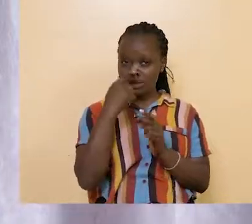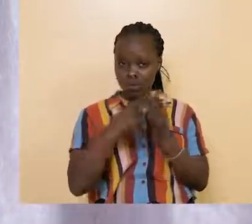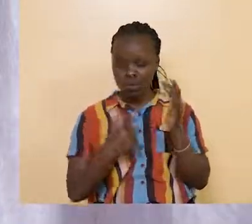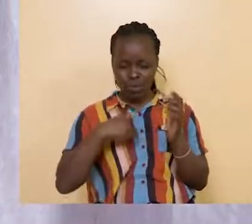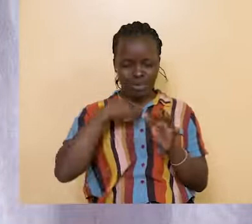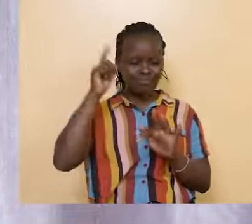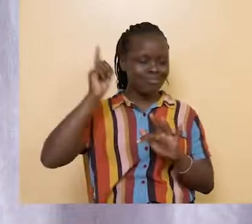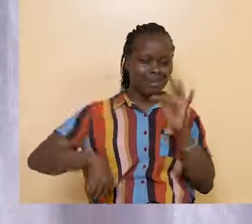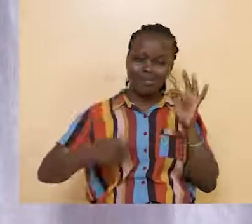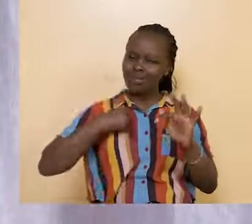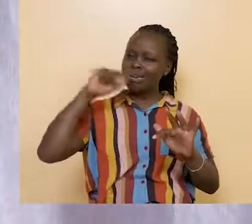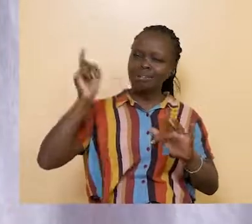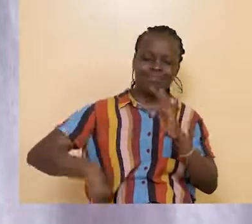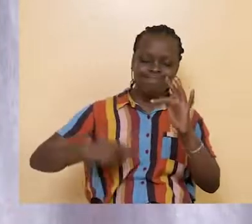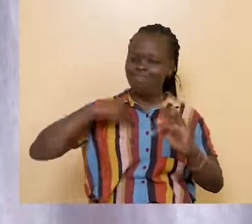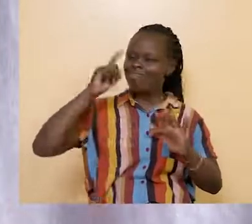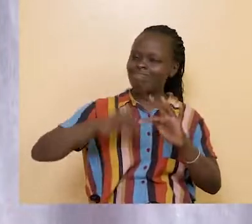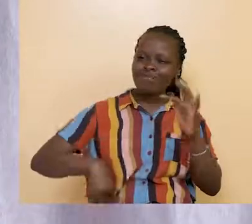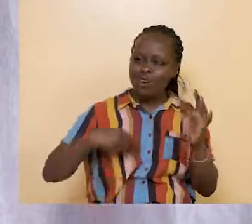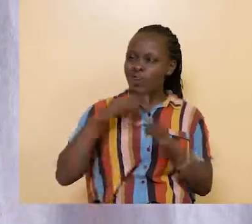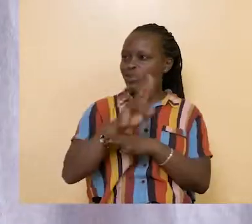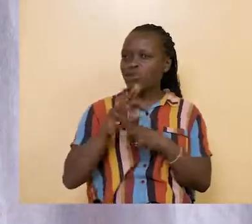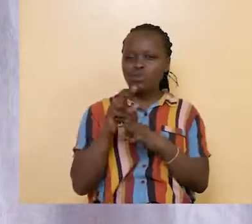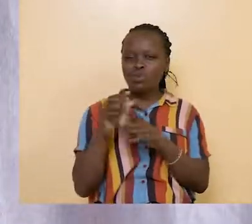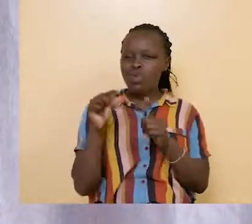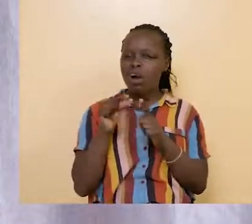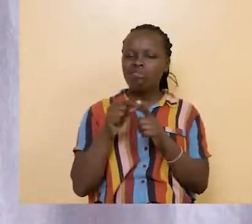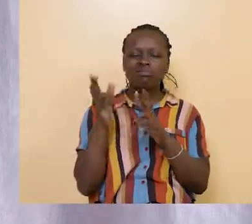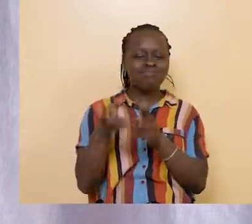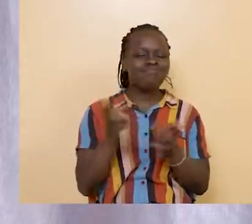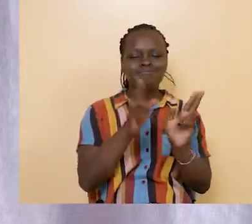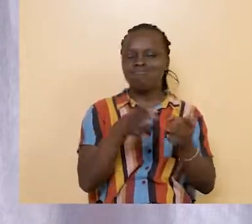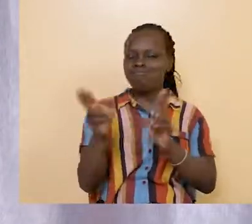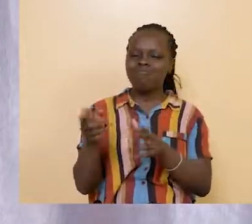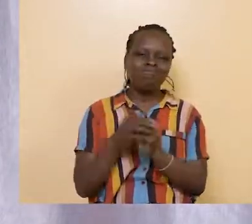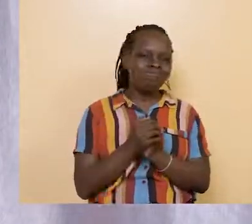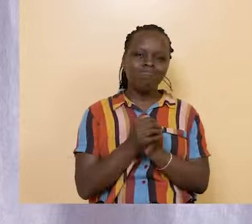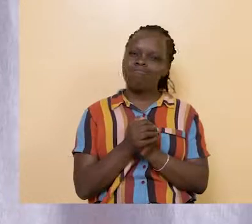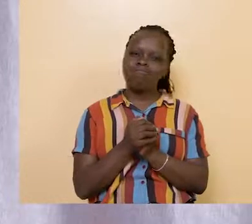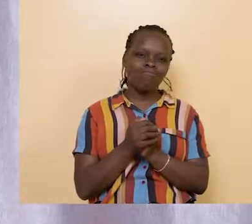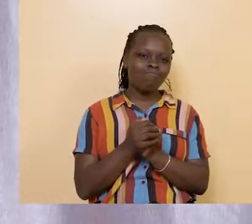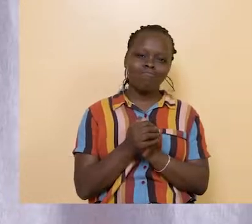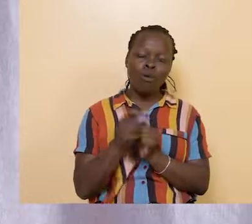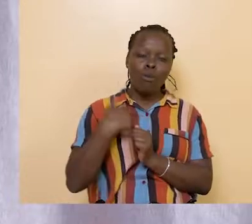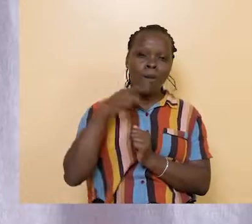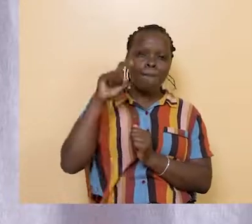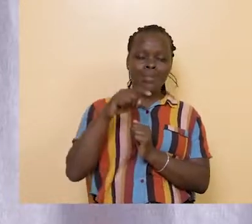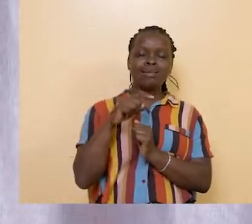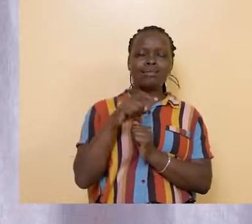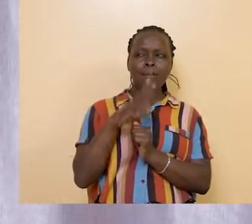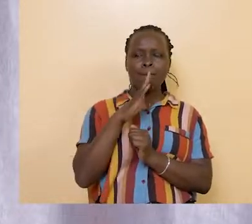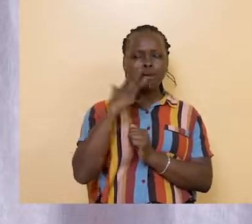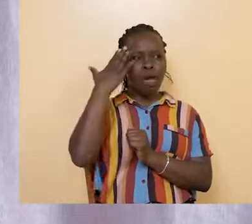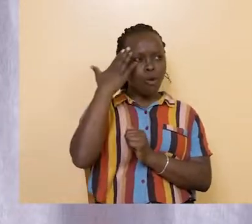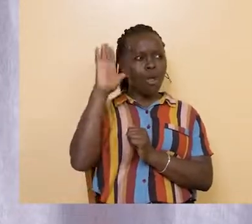before, we cannot carelessly and mindlessly engage with technology and one another. We must be